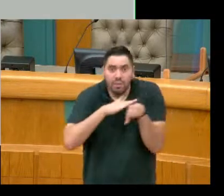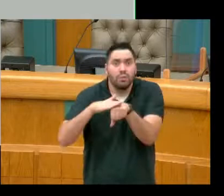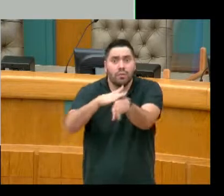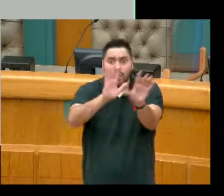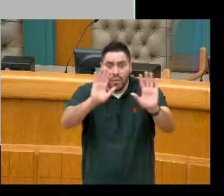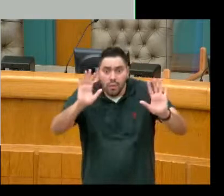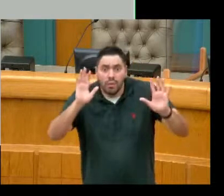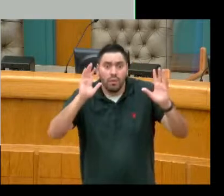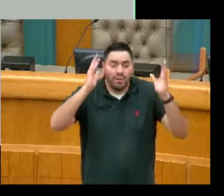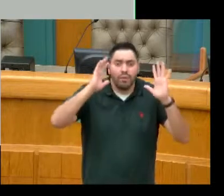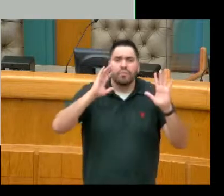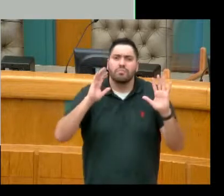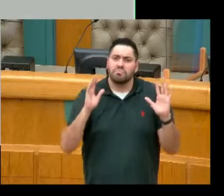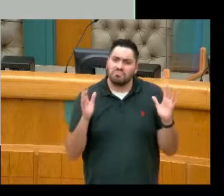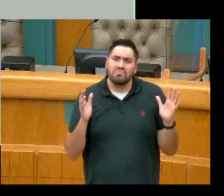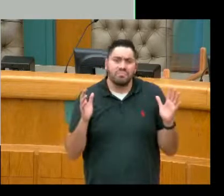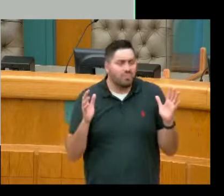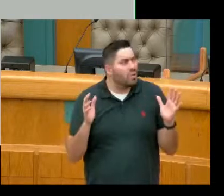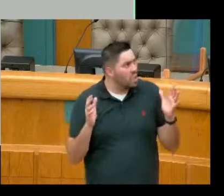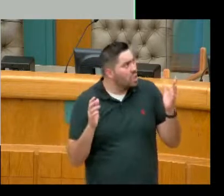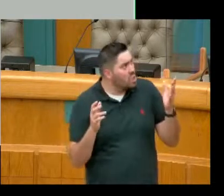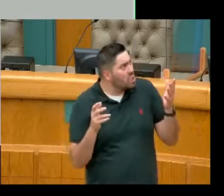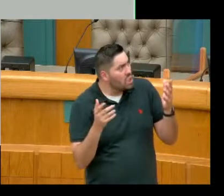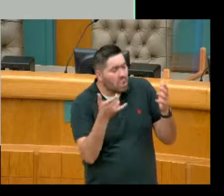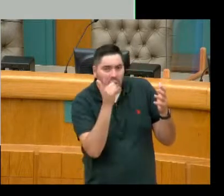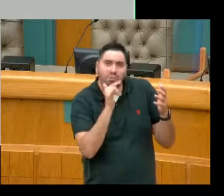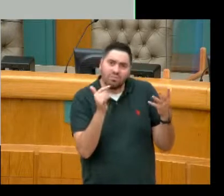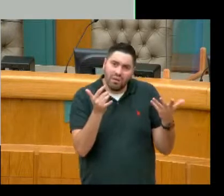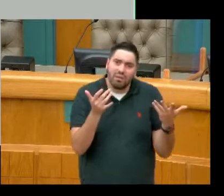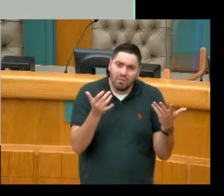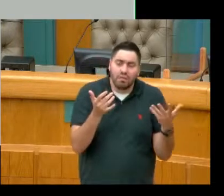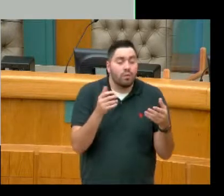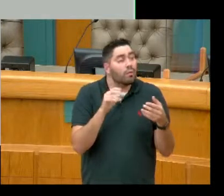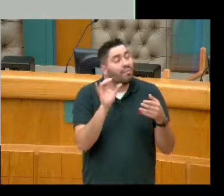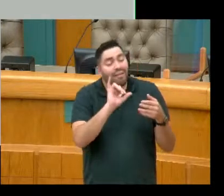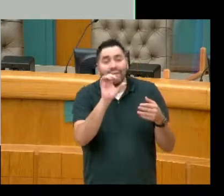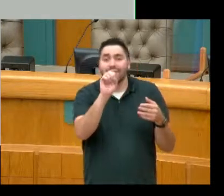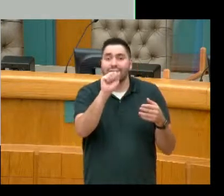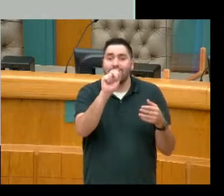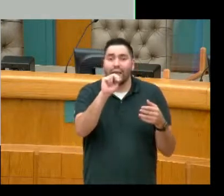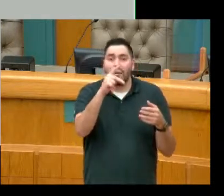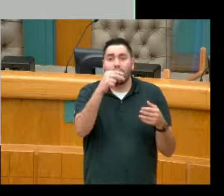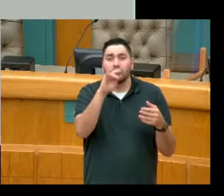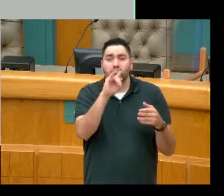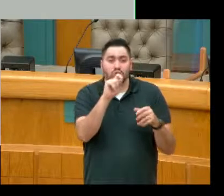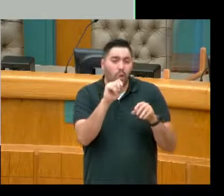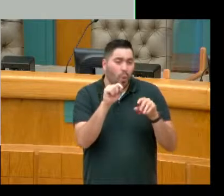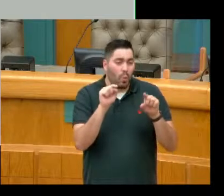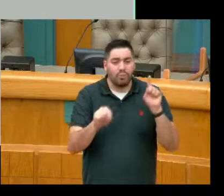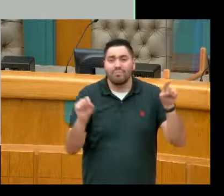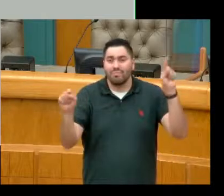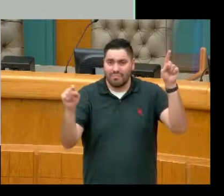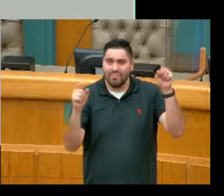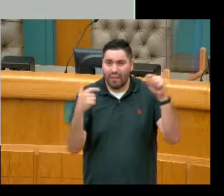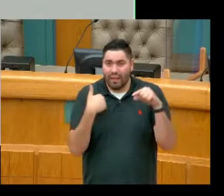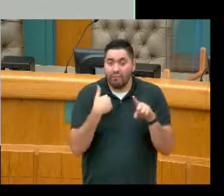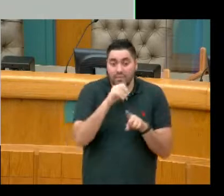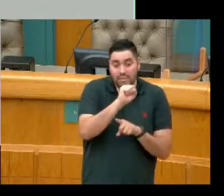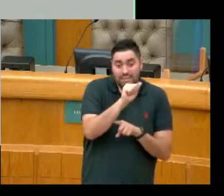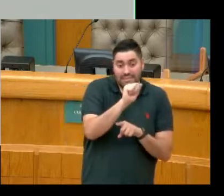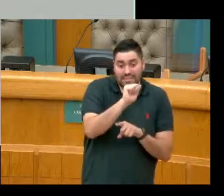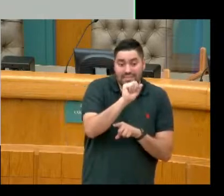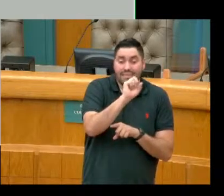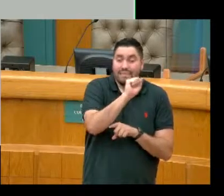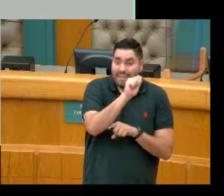maybe leveling off trend, as opposed to if you just looked in the last week and a half, it would look like it was going up and then curling down